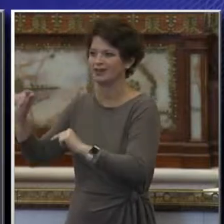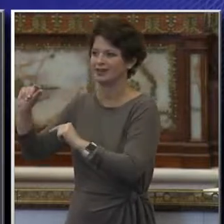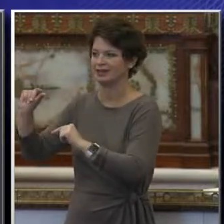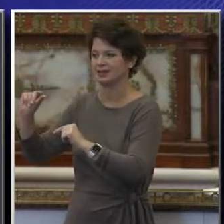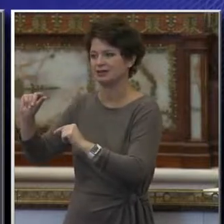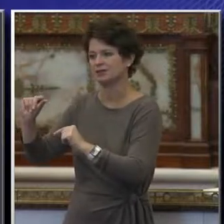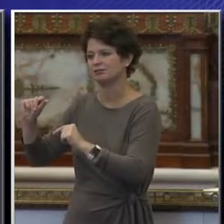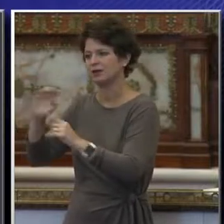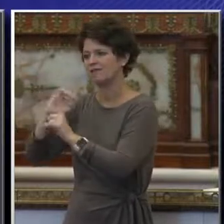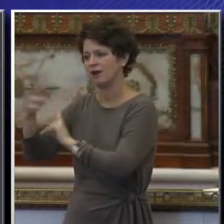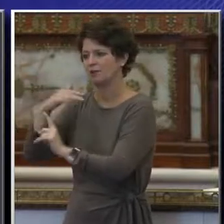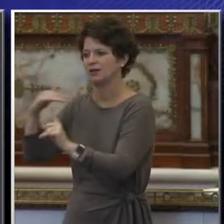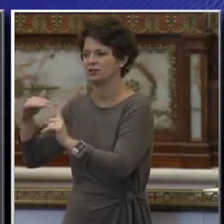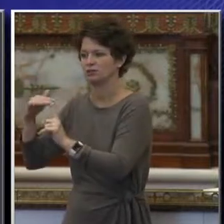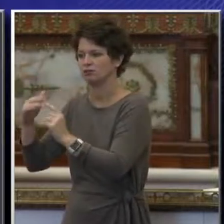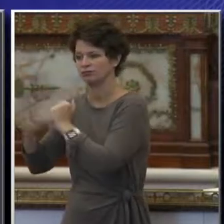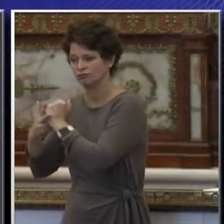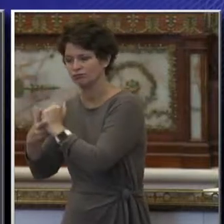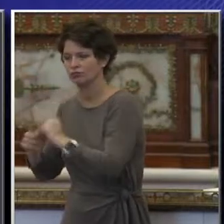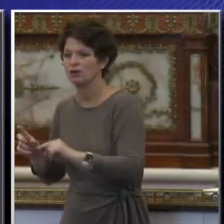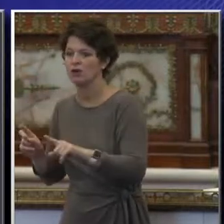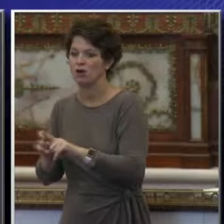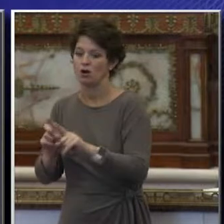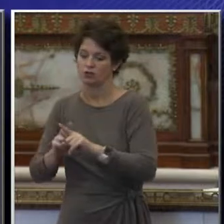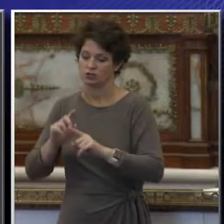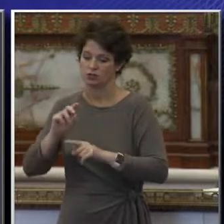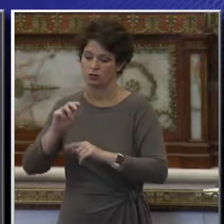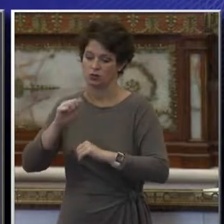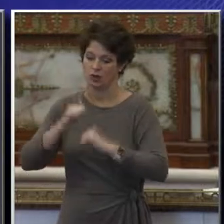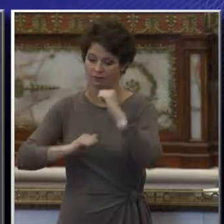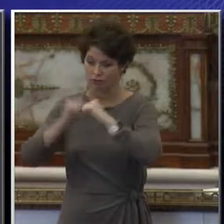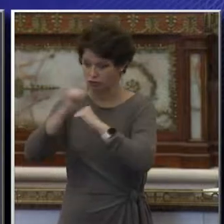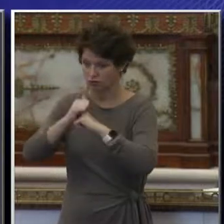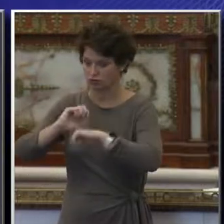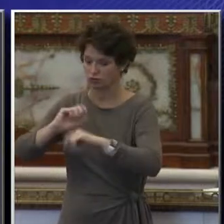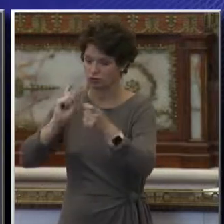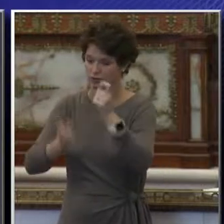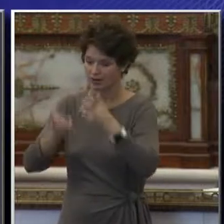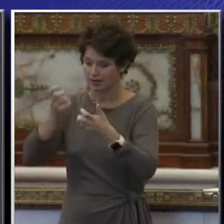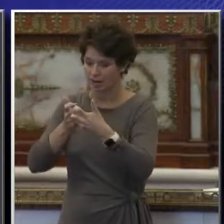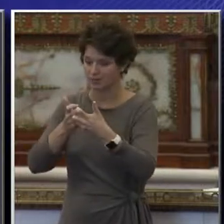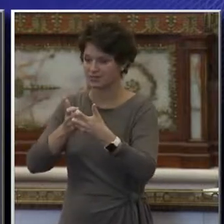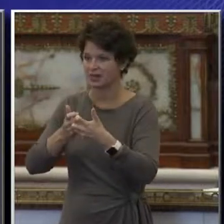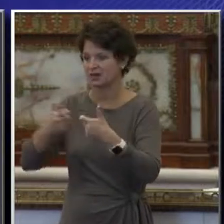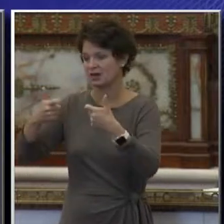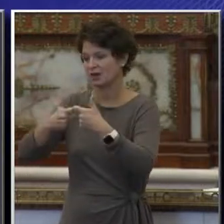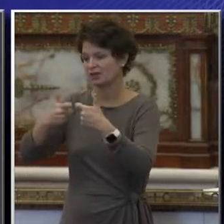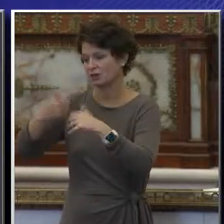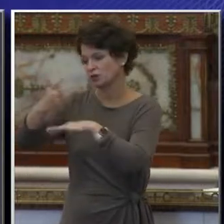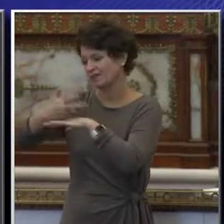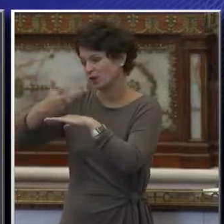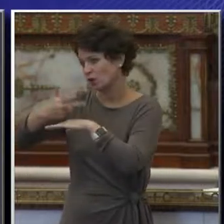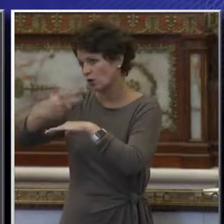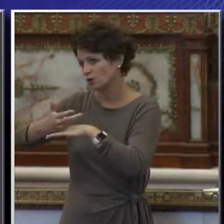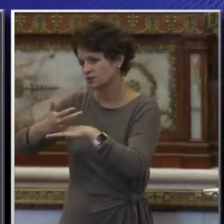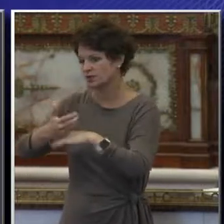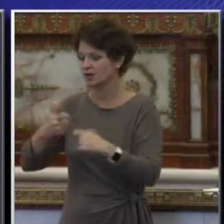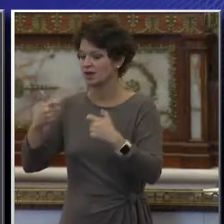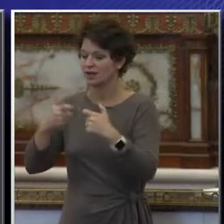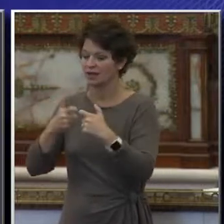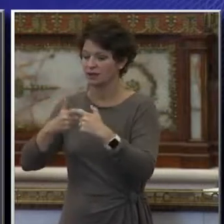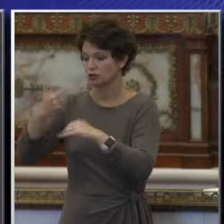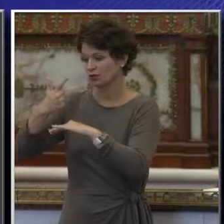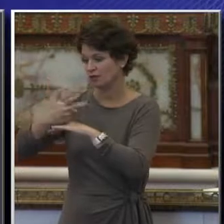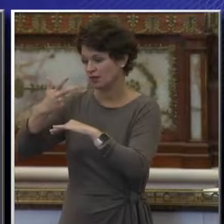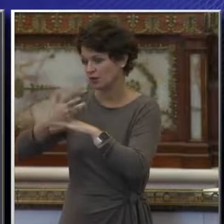Also, we're focused on putting in infrastructure to accommodate electric vehicles. We see electrification of